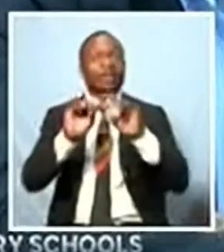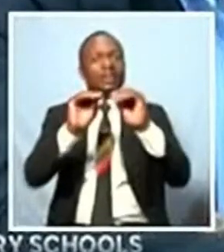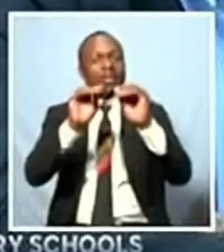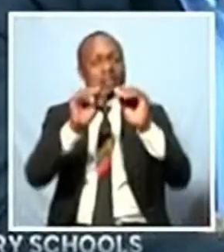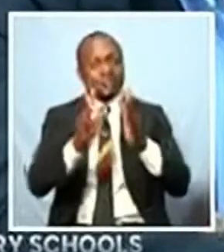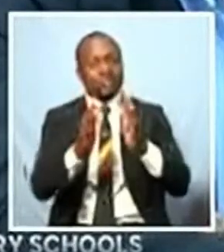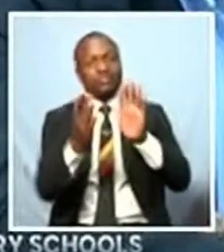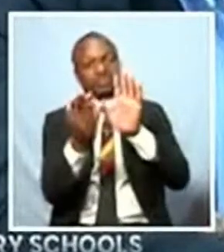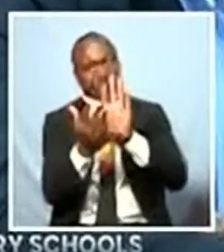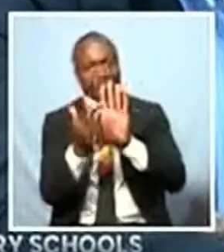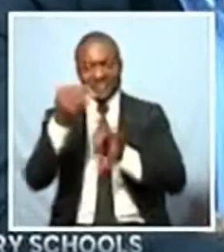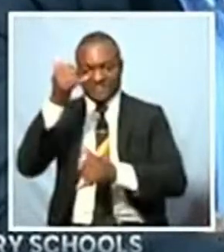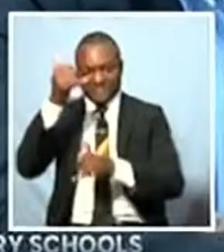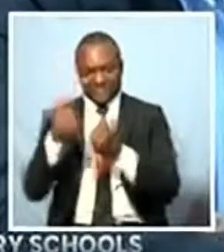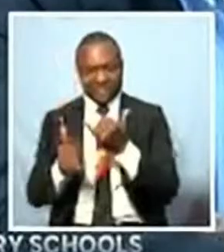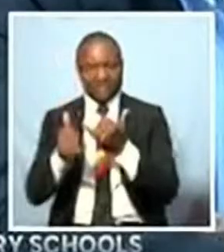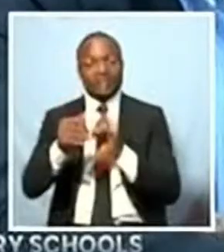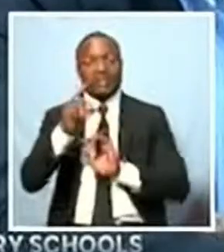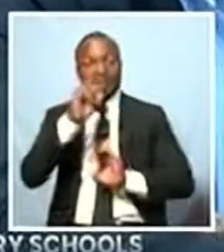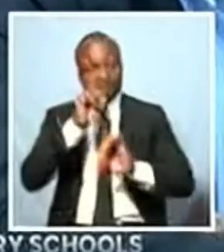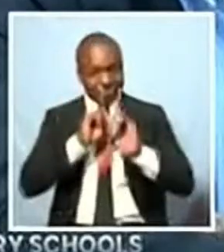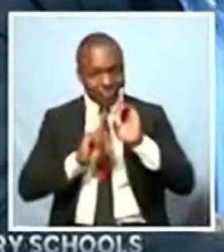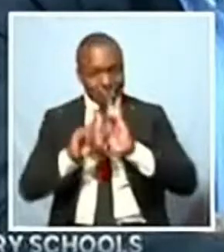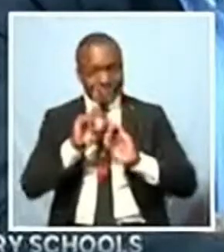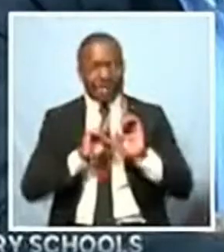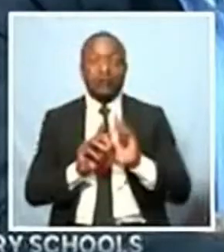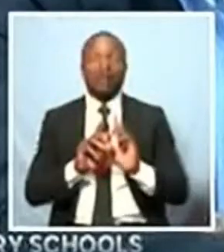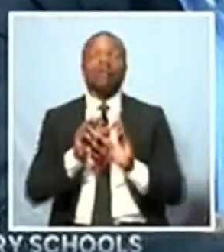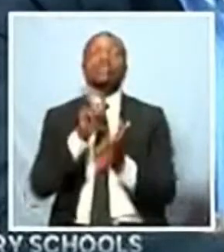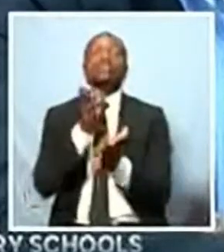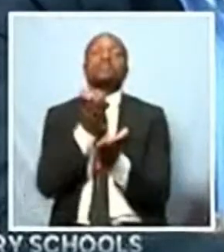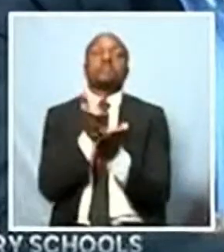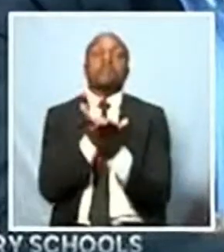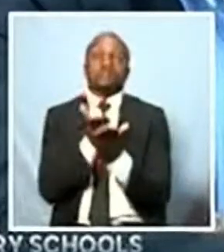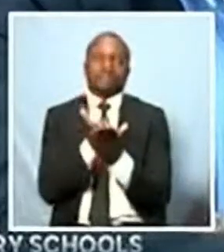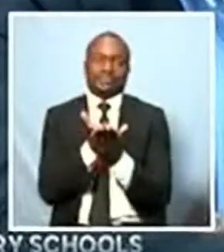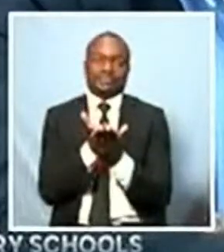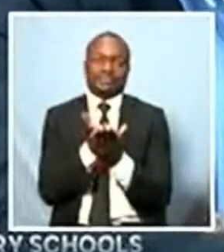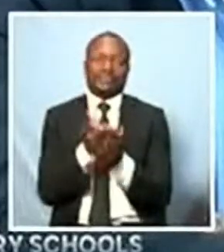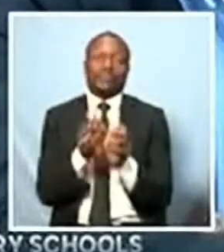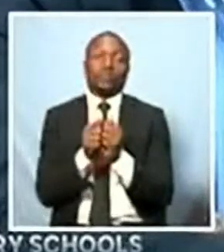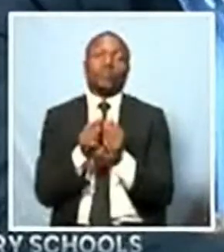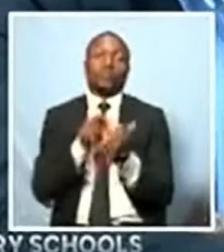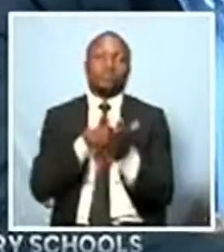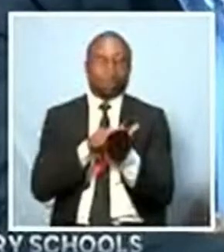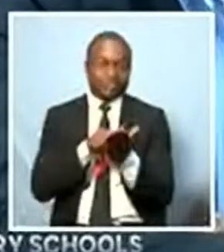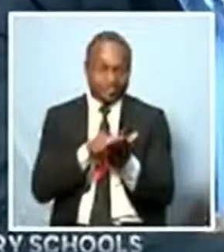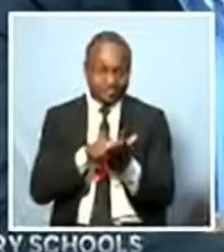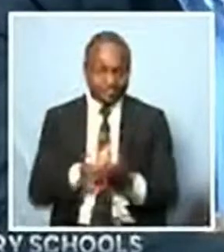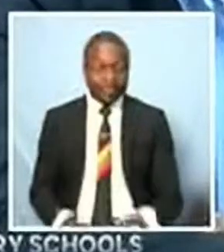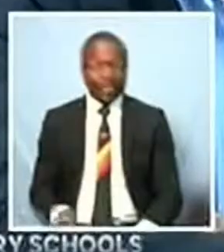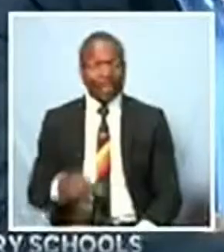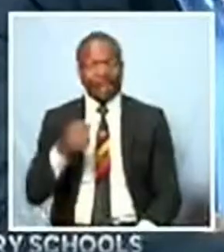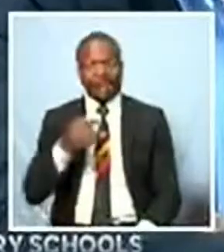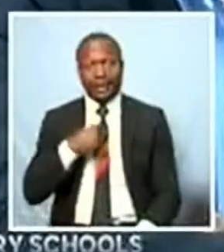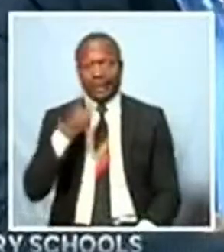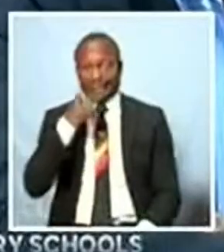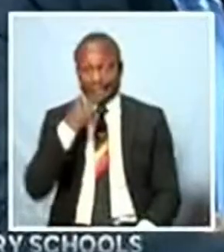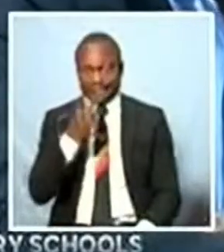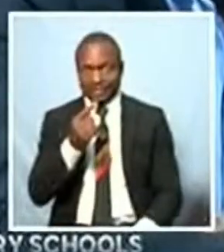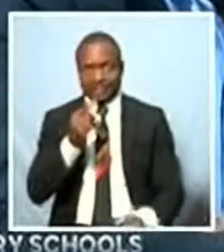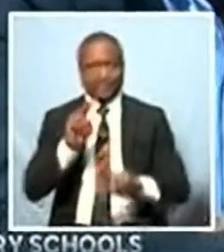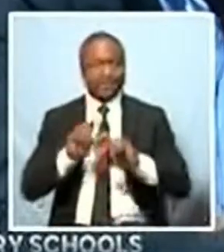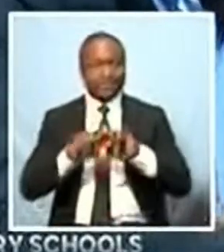Then we'll conclude by discussing way forward and recommendation. Like I said,